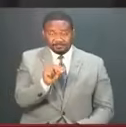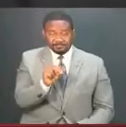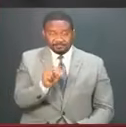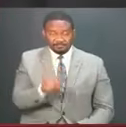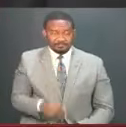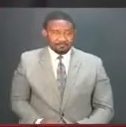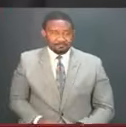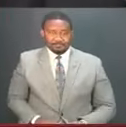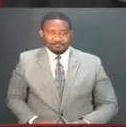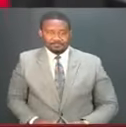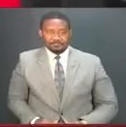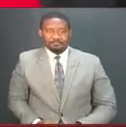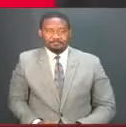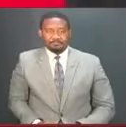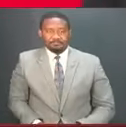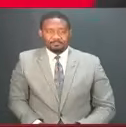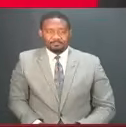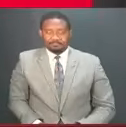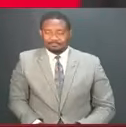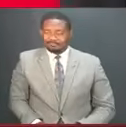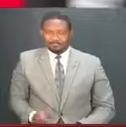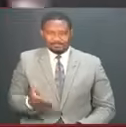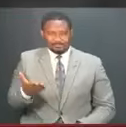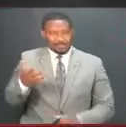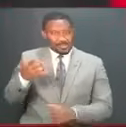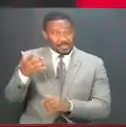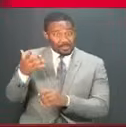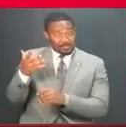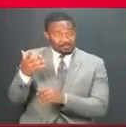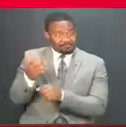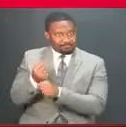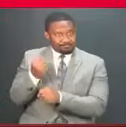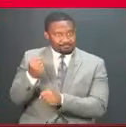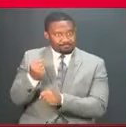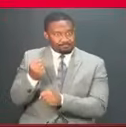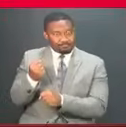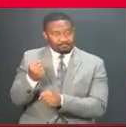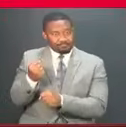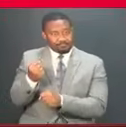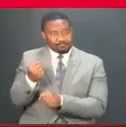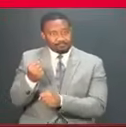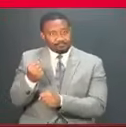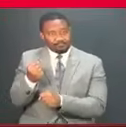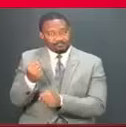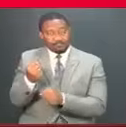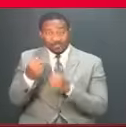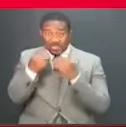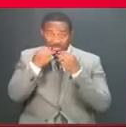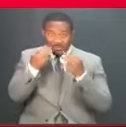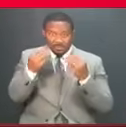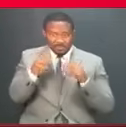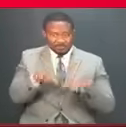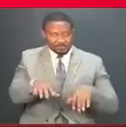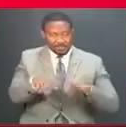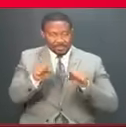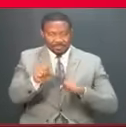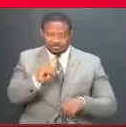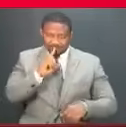Honorable members, the ayes have it. The motion is accordingly adopted.